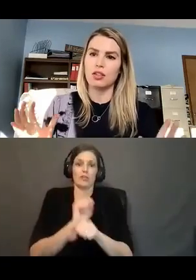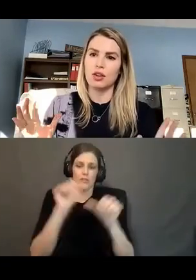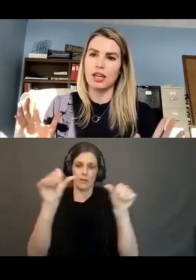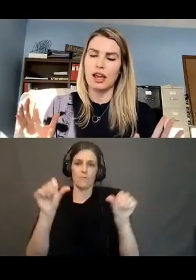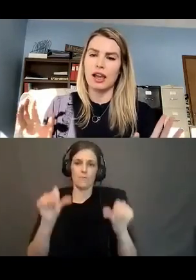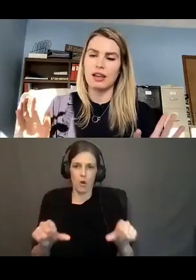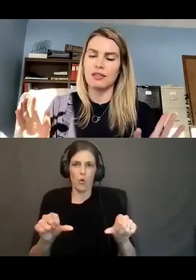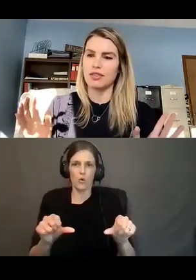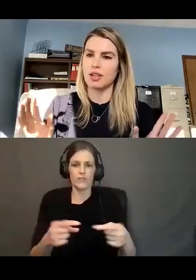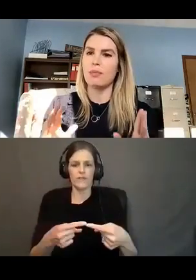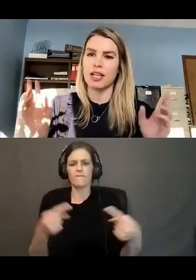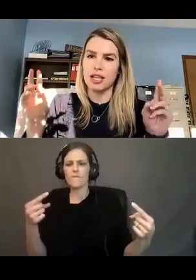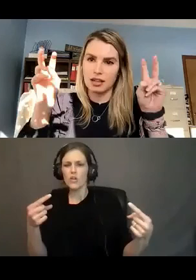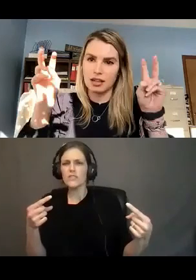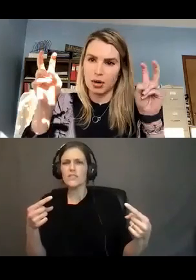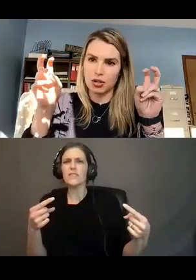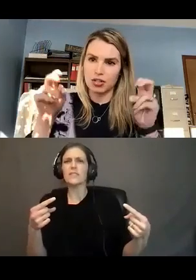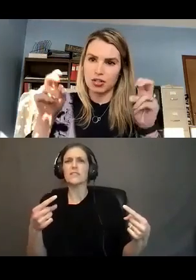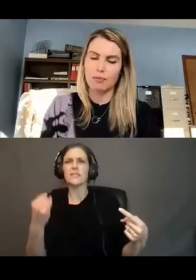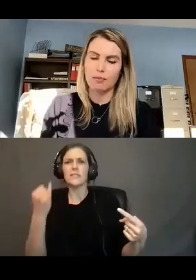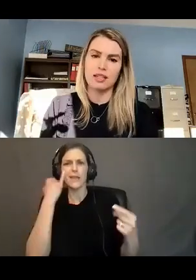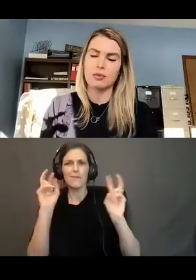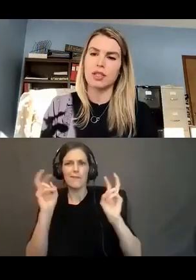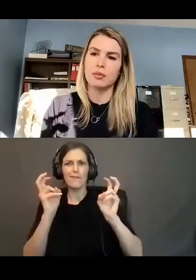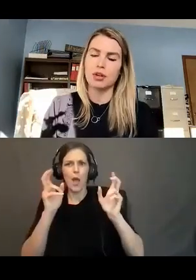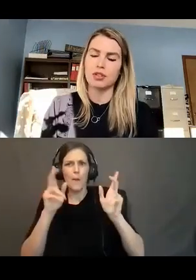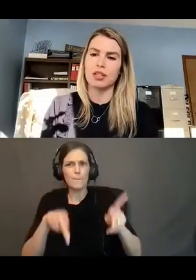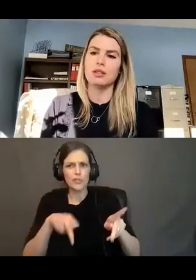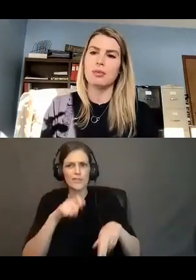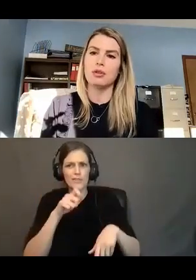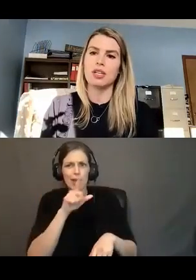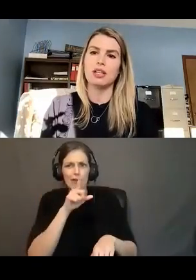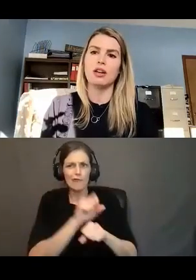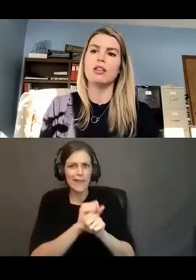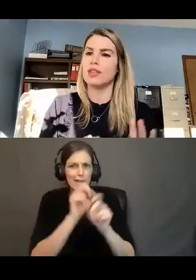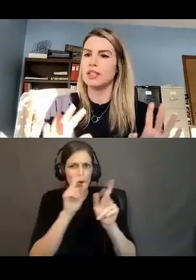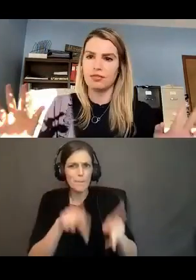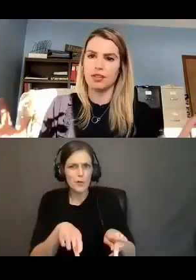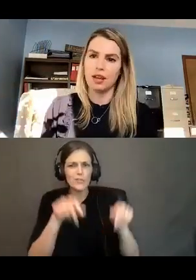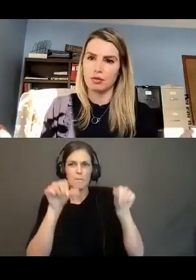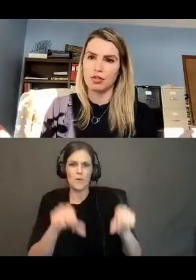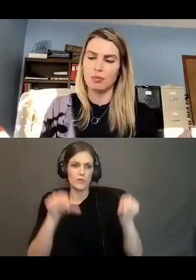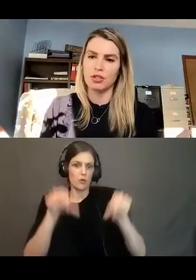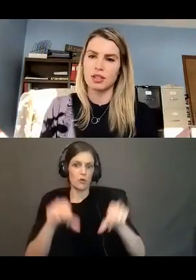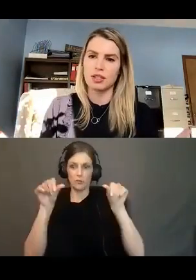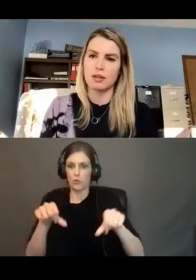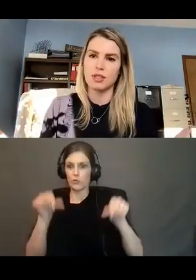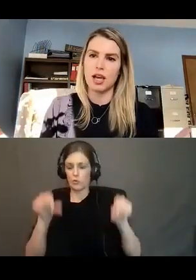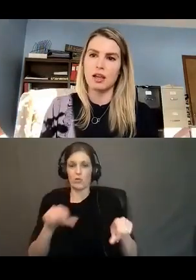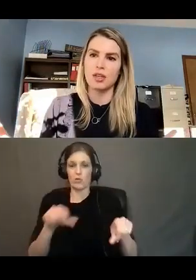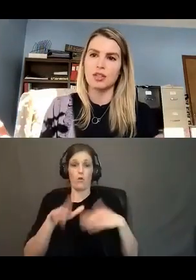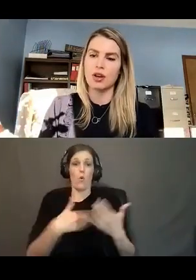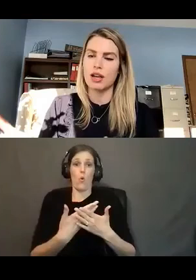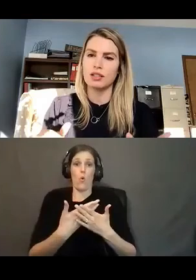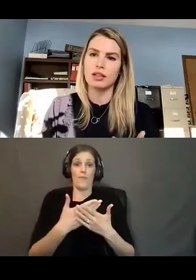like looking at if somebody, a person, but it's not really a person, is posting in all of these different echo chambers at the same